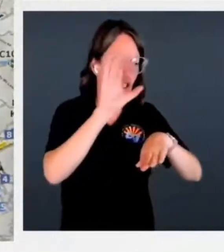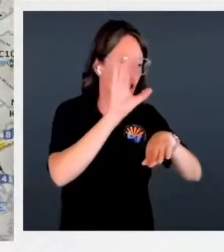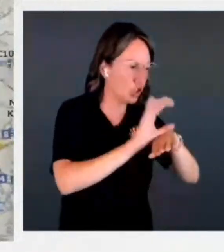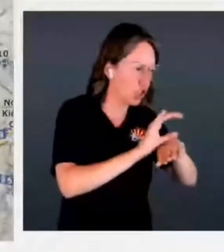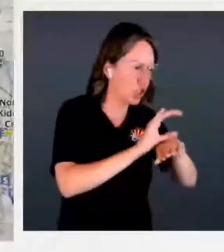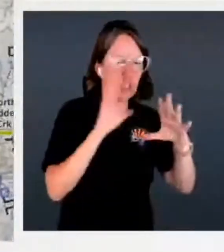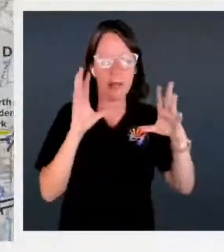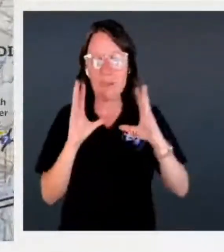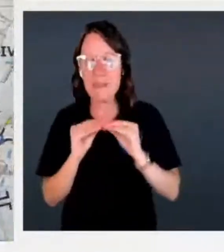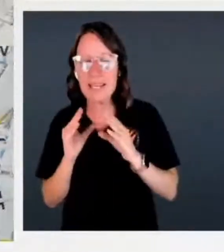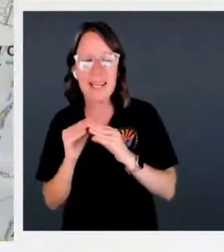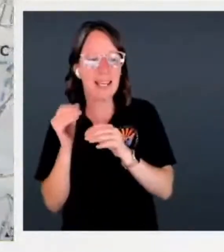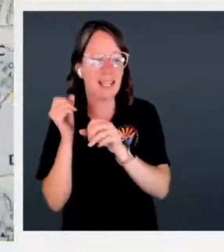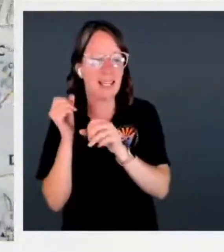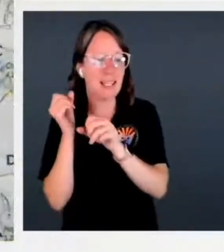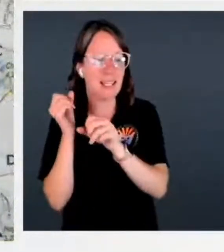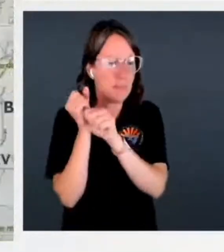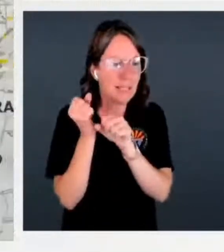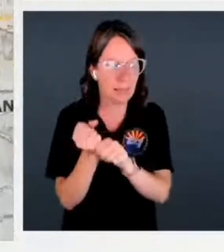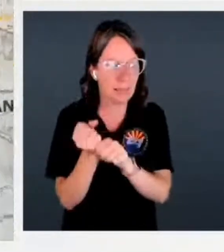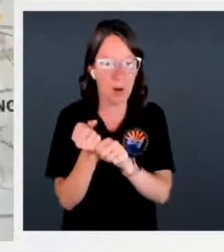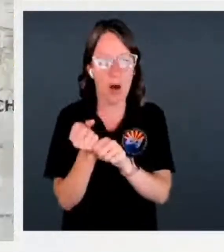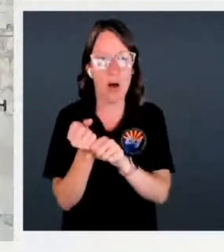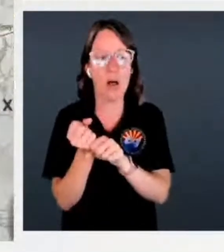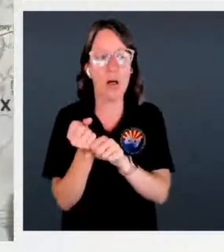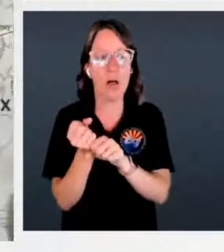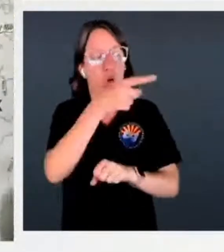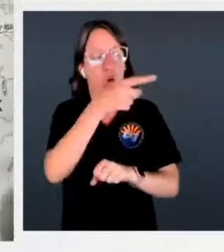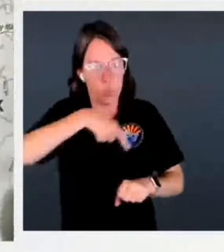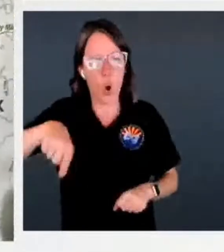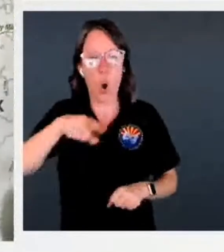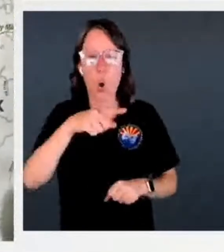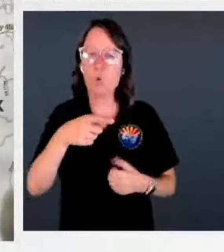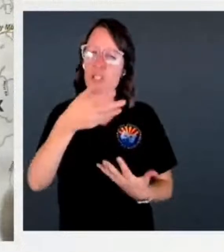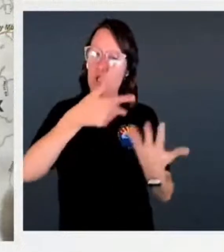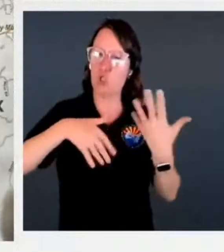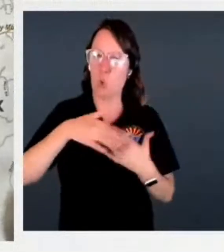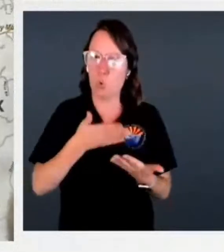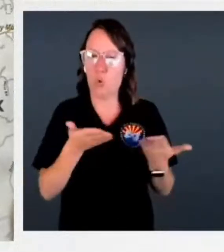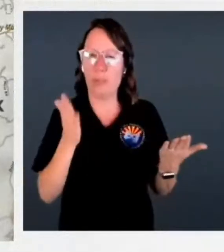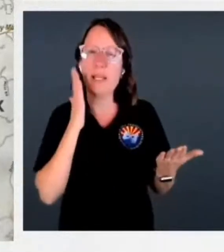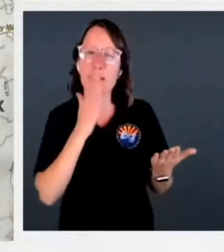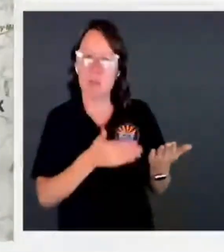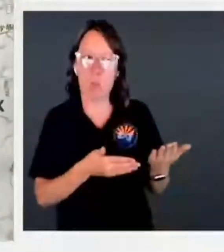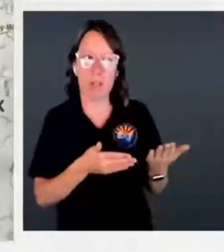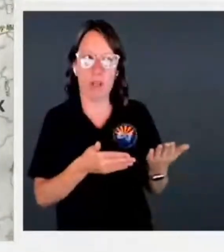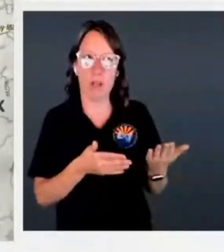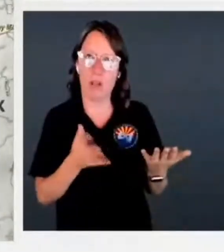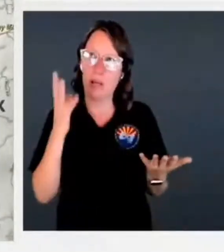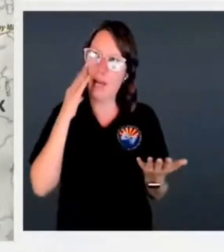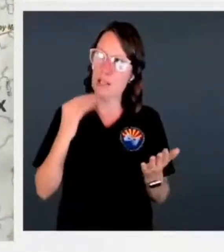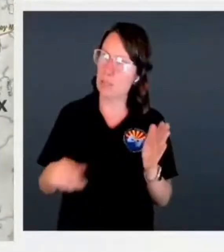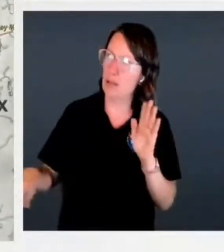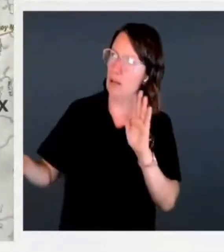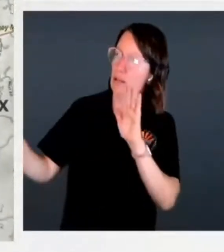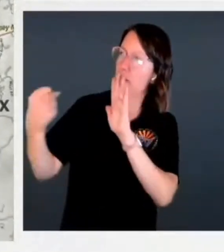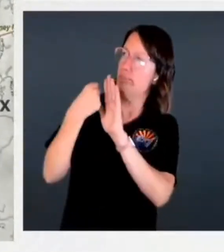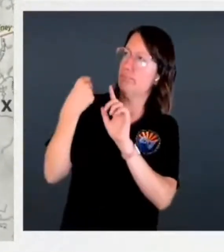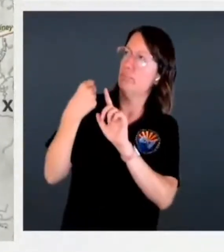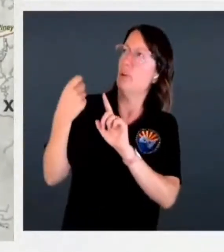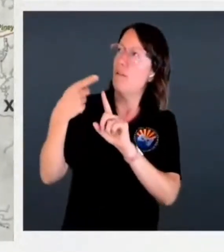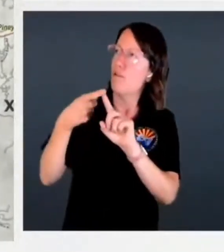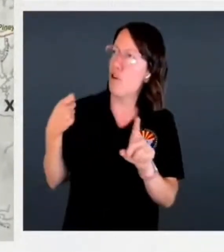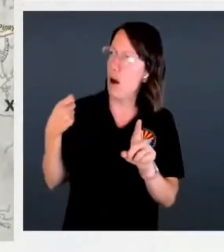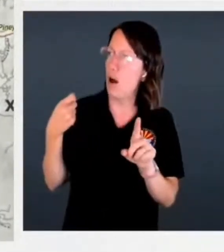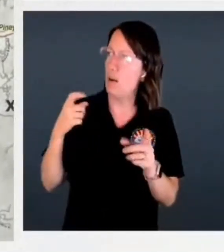League, we have everything that we know is going to be affected by a disaster. We have our economic side of this.